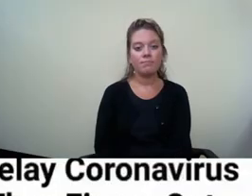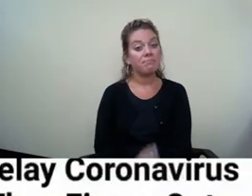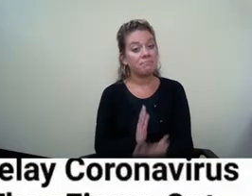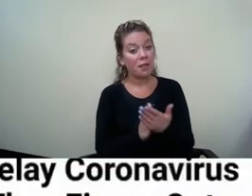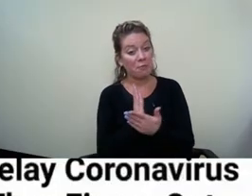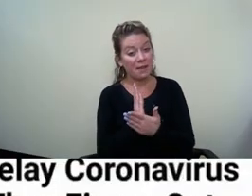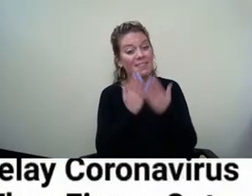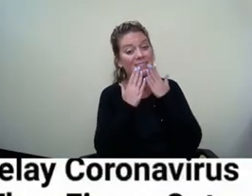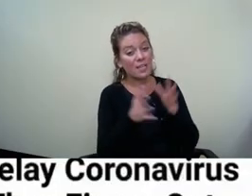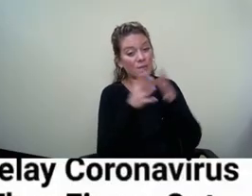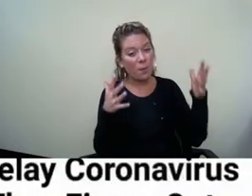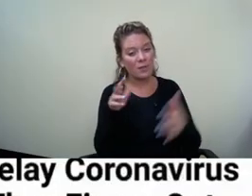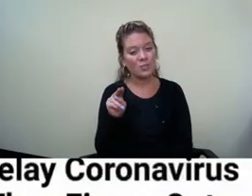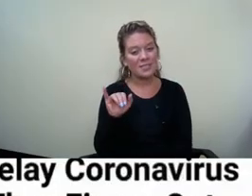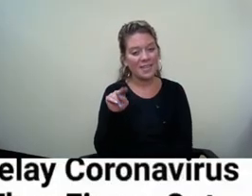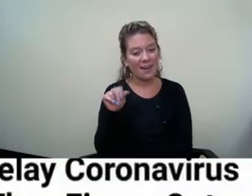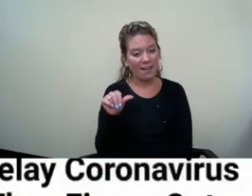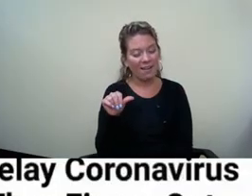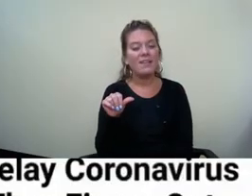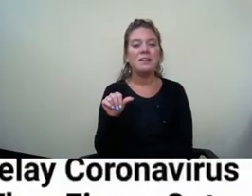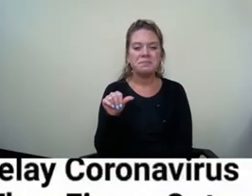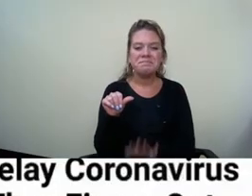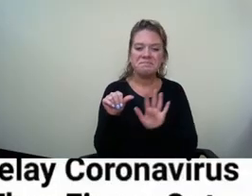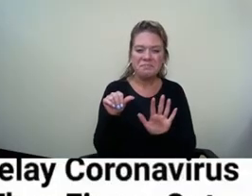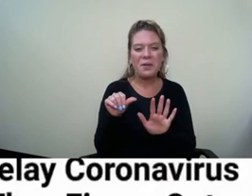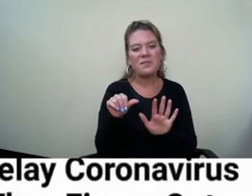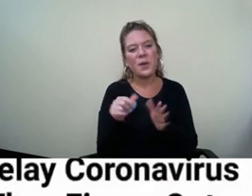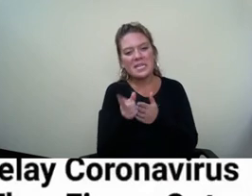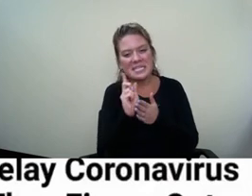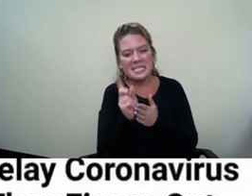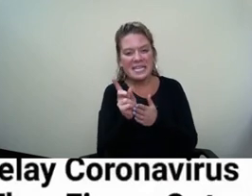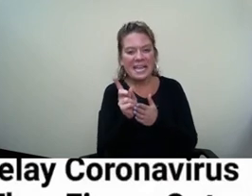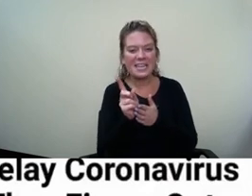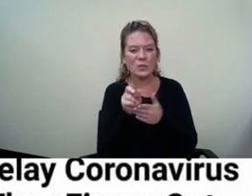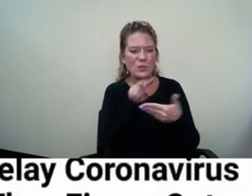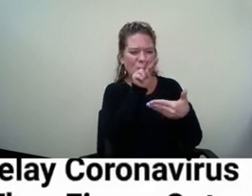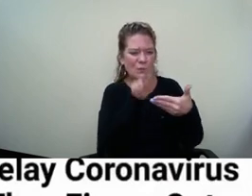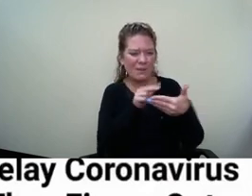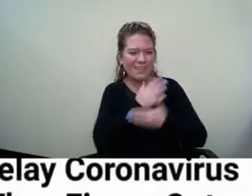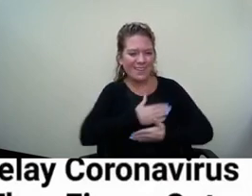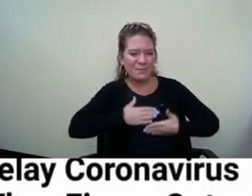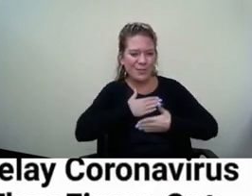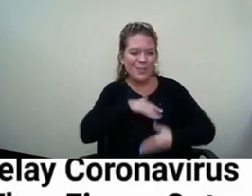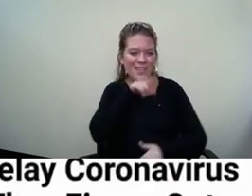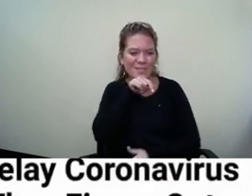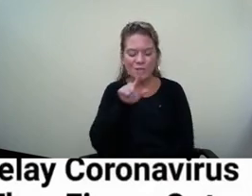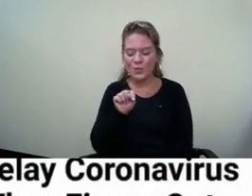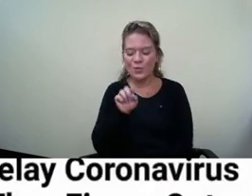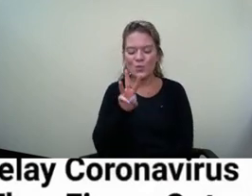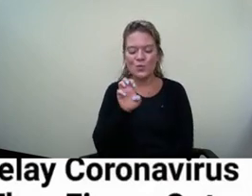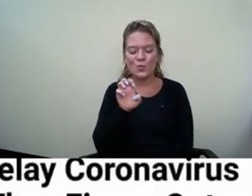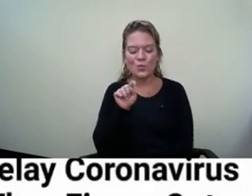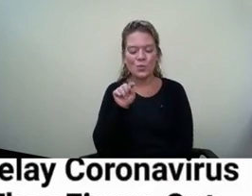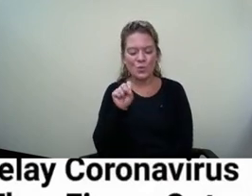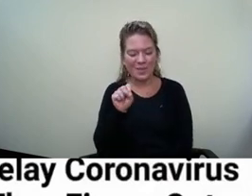All right. Thanks so much, Nina. I'll give you guys just a second to appreciate these tweets. A lot of